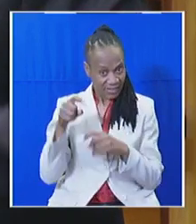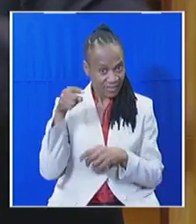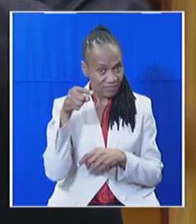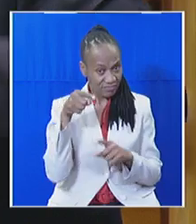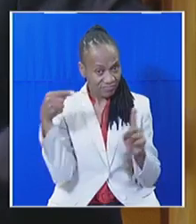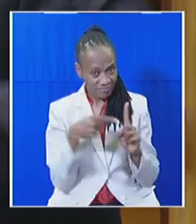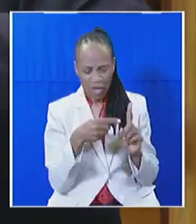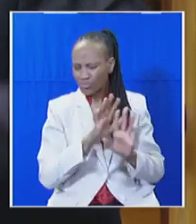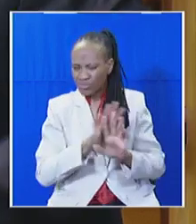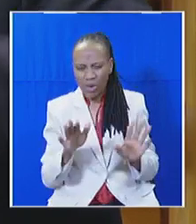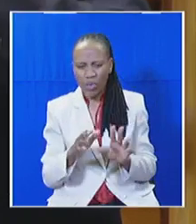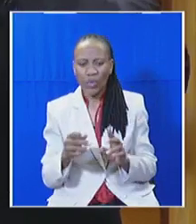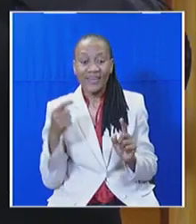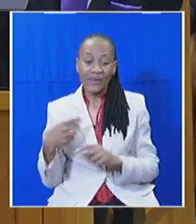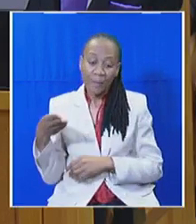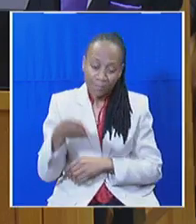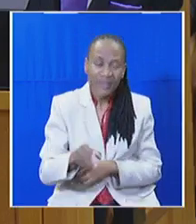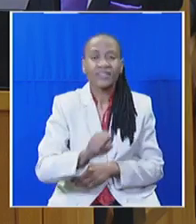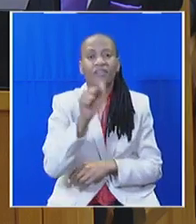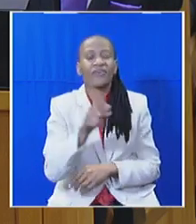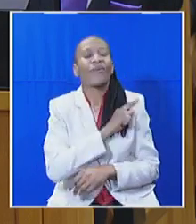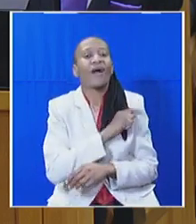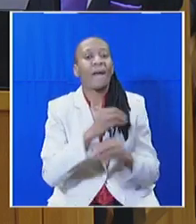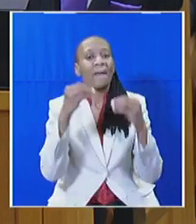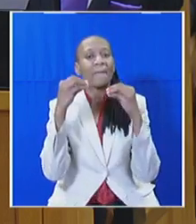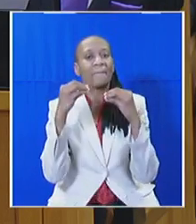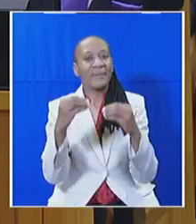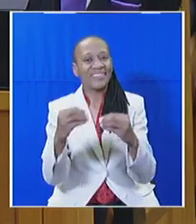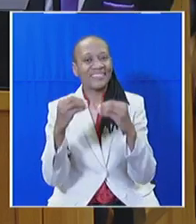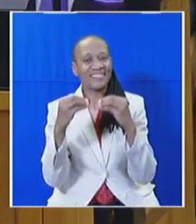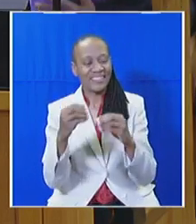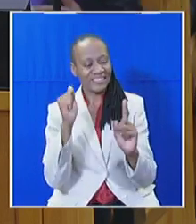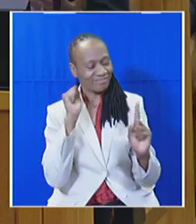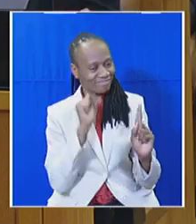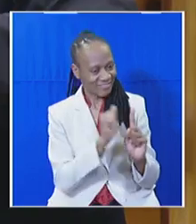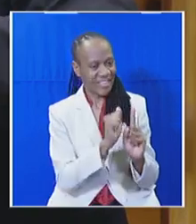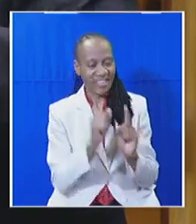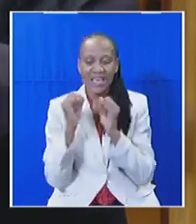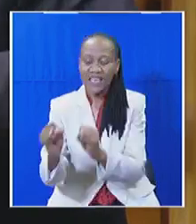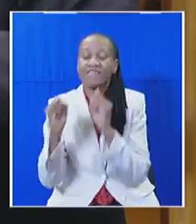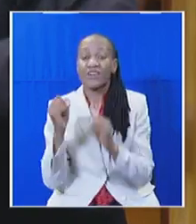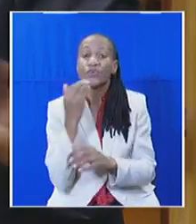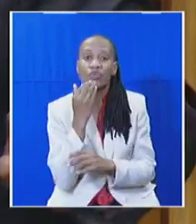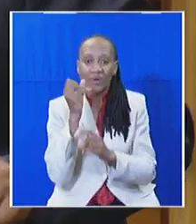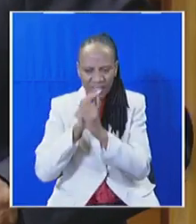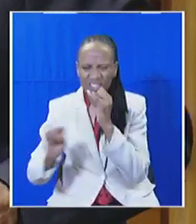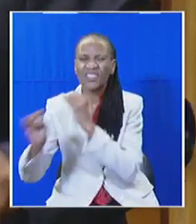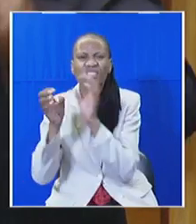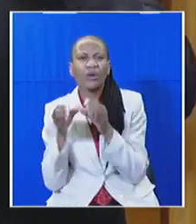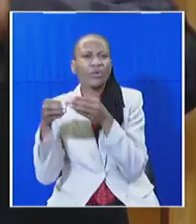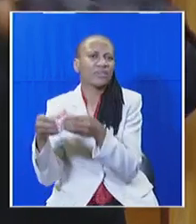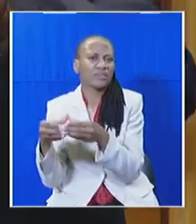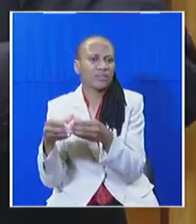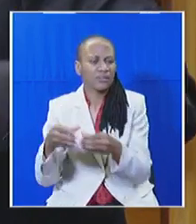to do continental business invited by the Continental Organization. We have no right